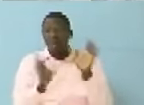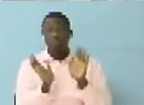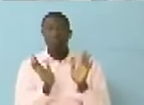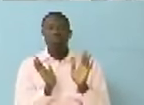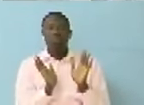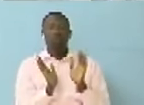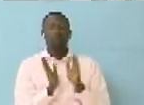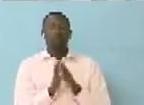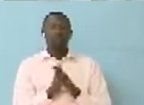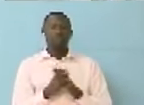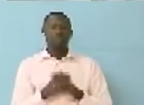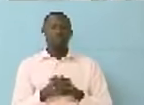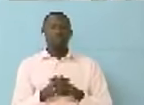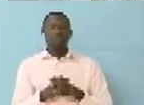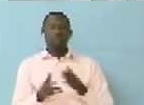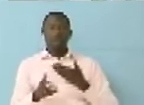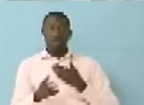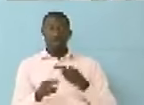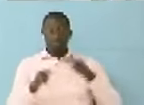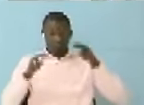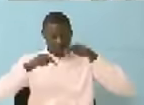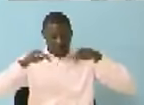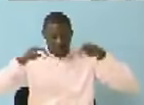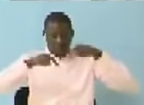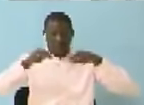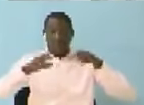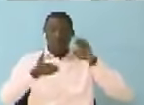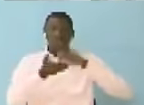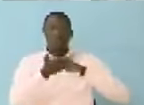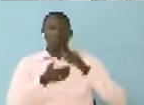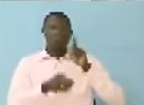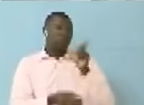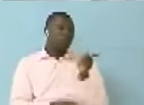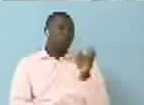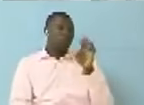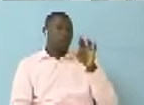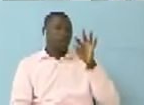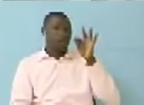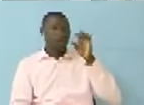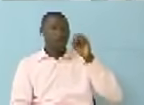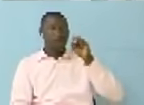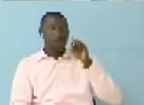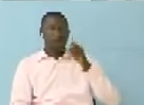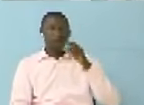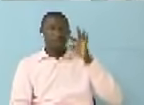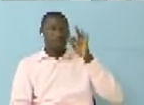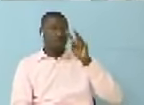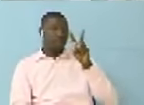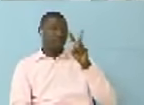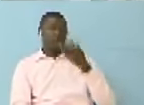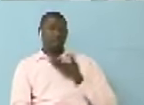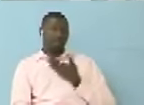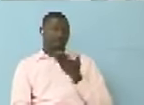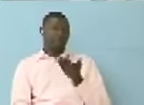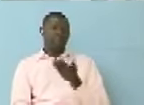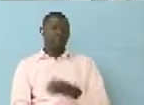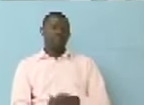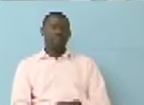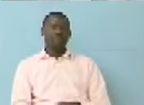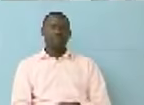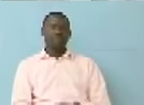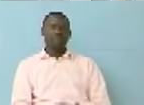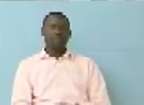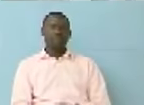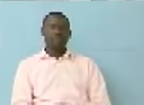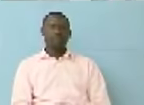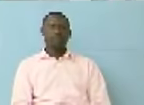fact, we have the recordings on the GRTS TV. And a recording will mean yes, a bare record. Well, GRTS, la